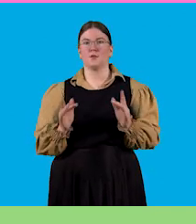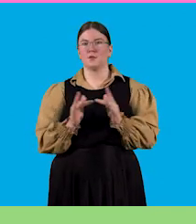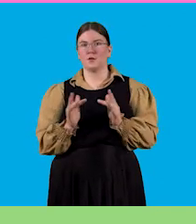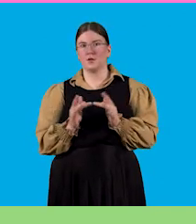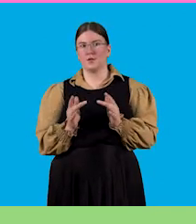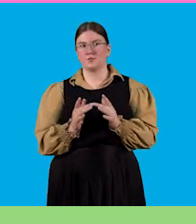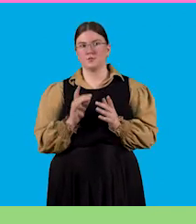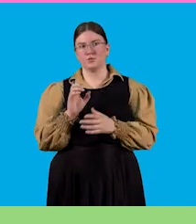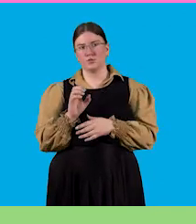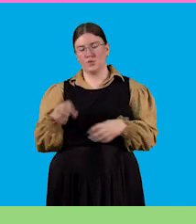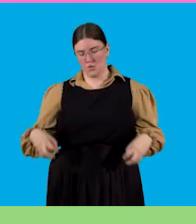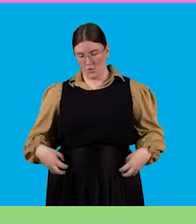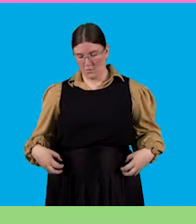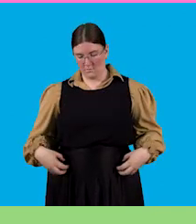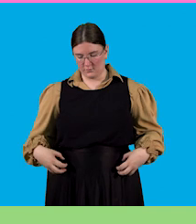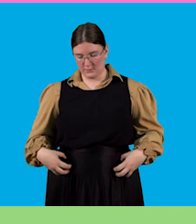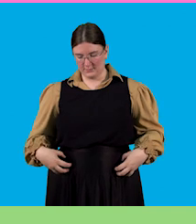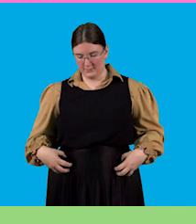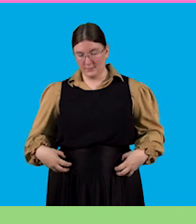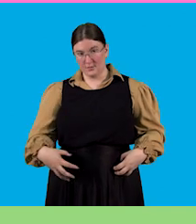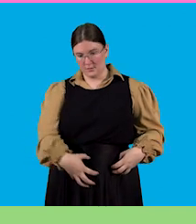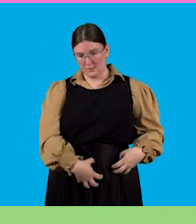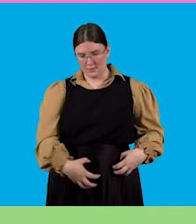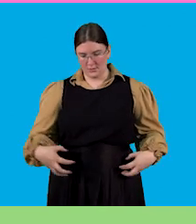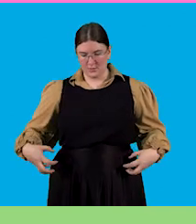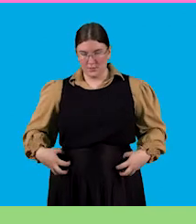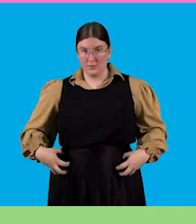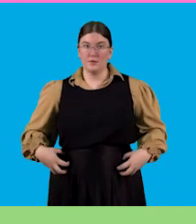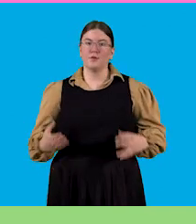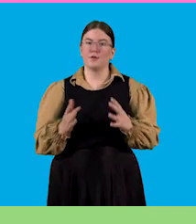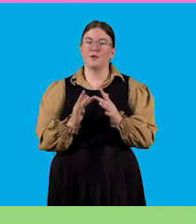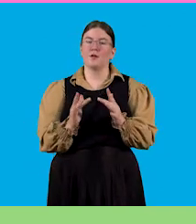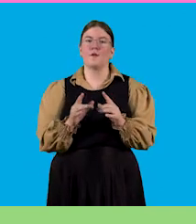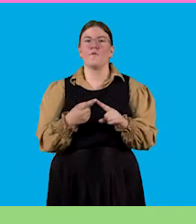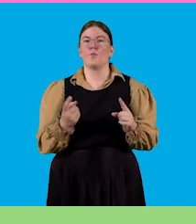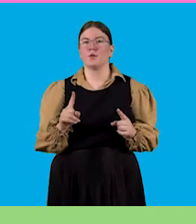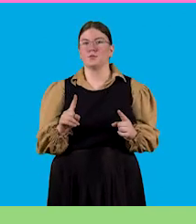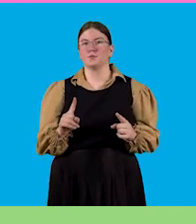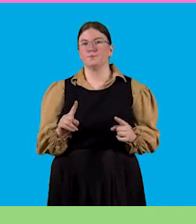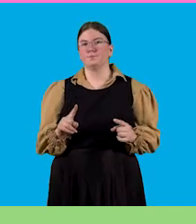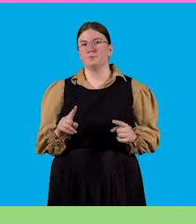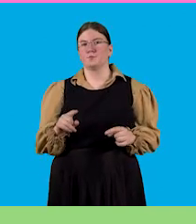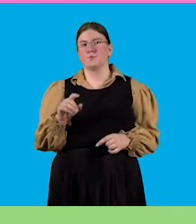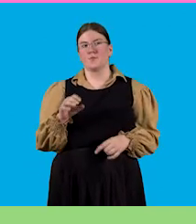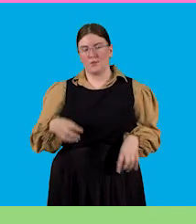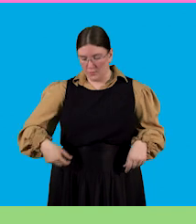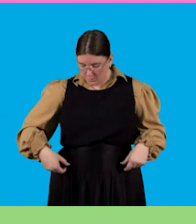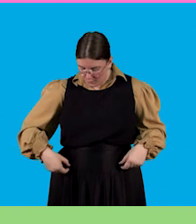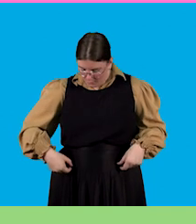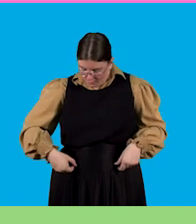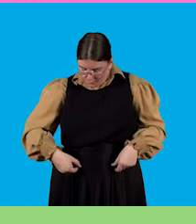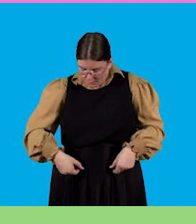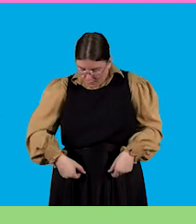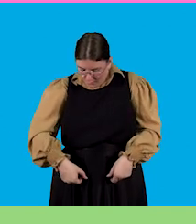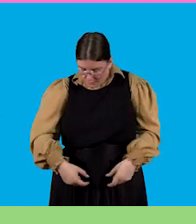tubes. Okay, we know that cervix is the neck of the uterus, so we have